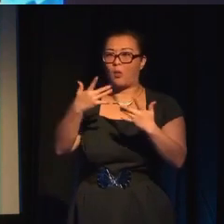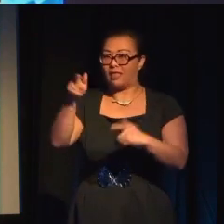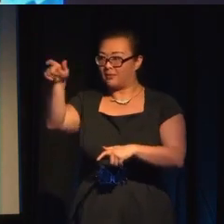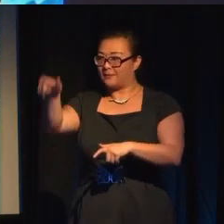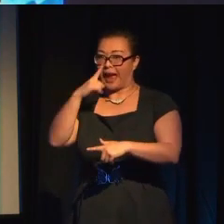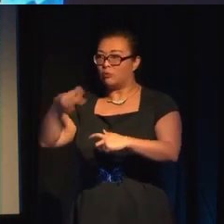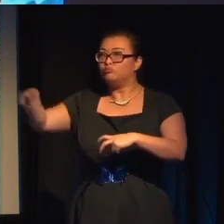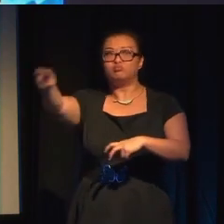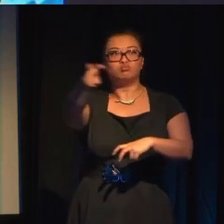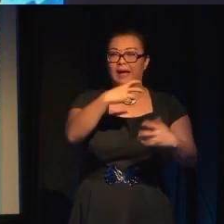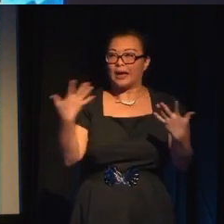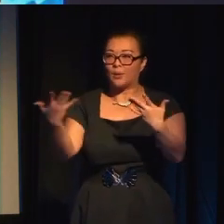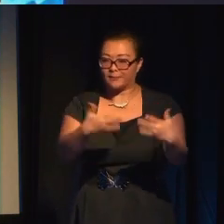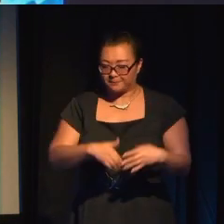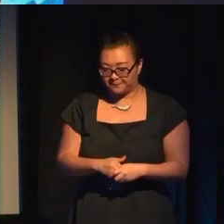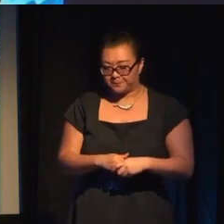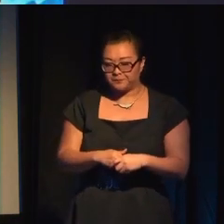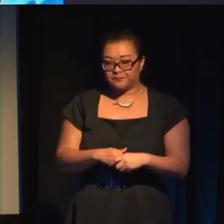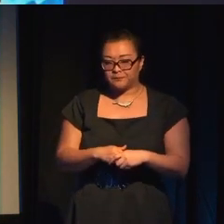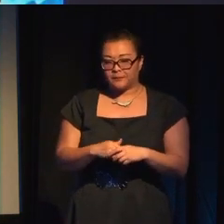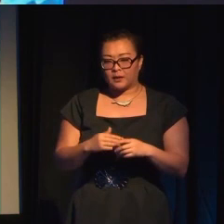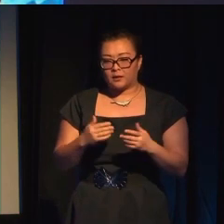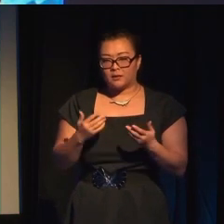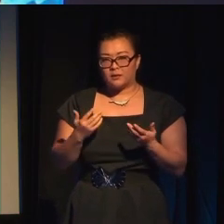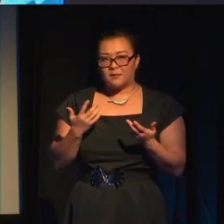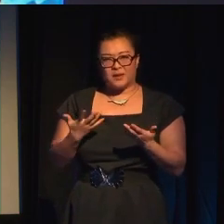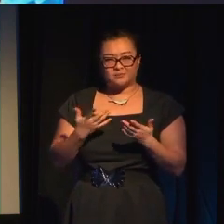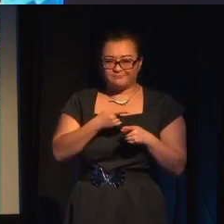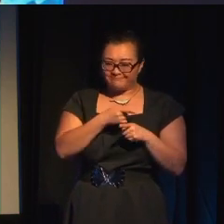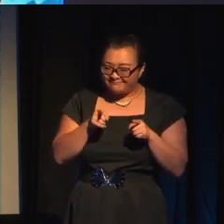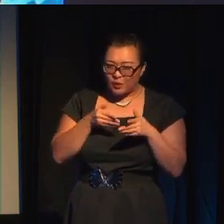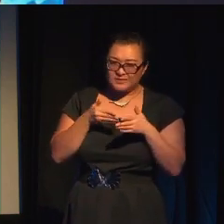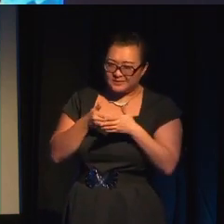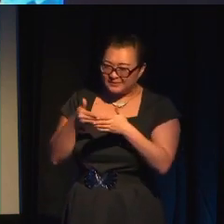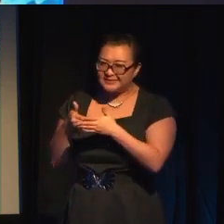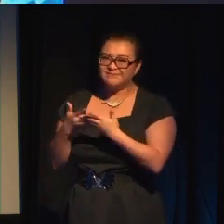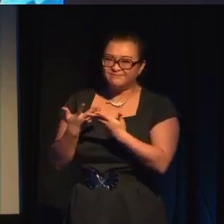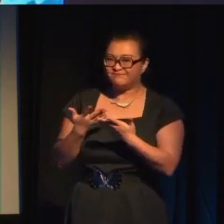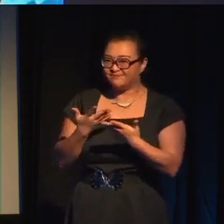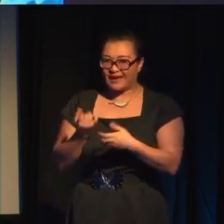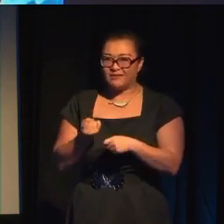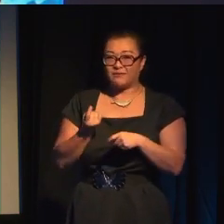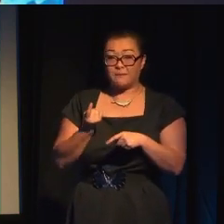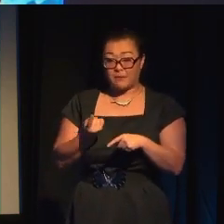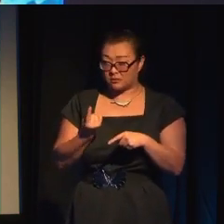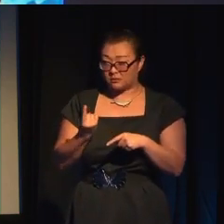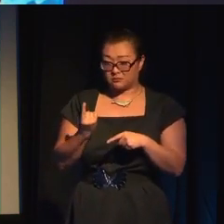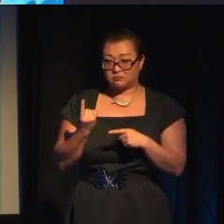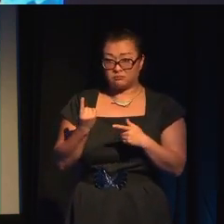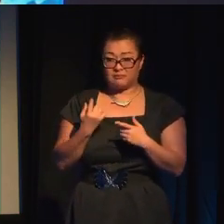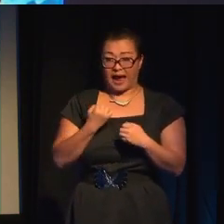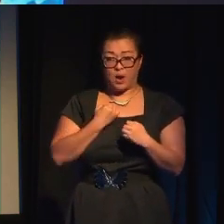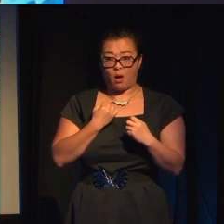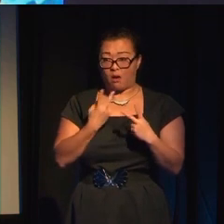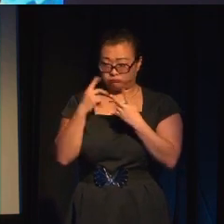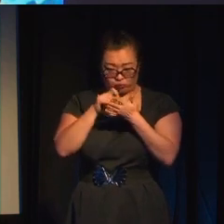that. We were, however, despite those limitations, we got review scores in the 90s, and we got lots of